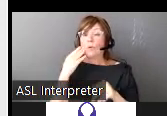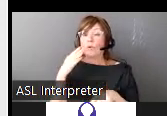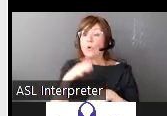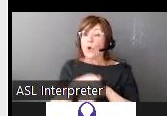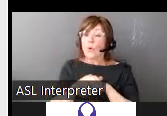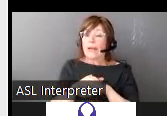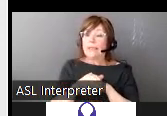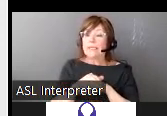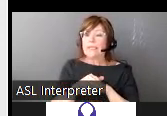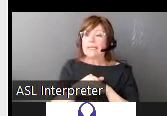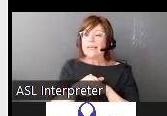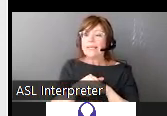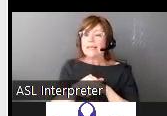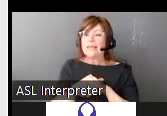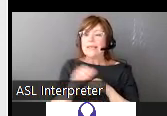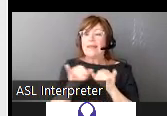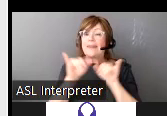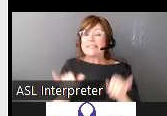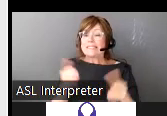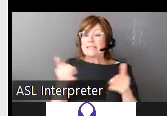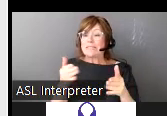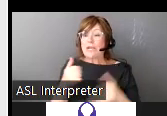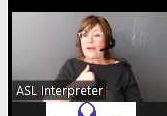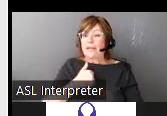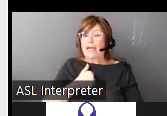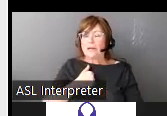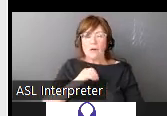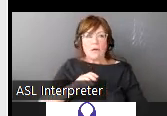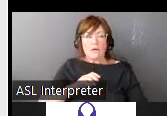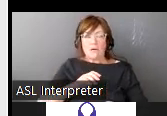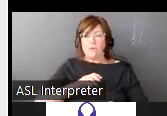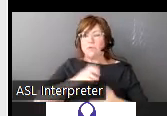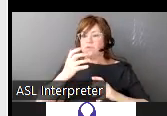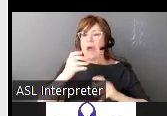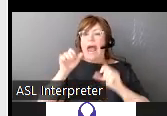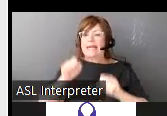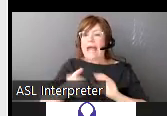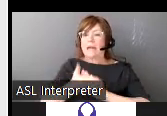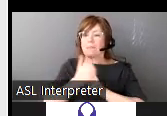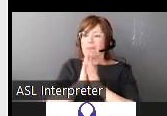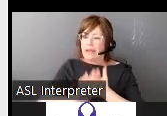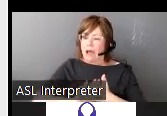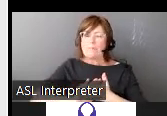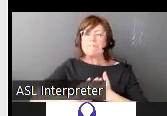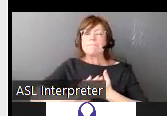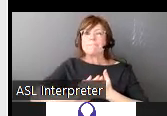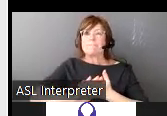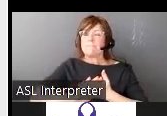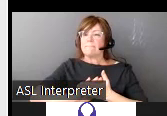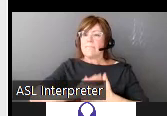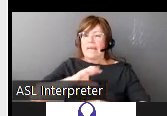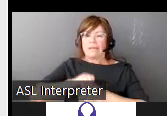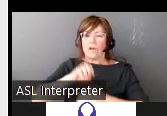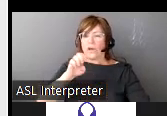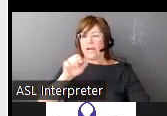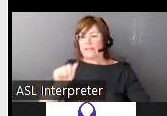also be unfamiliar with the systems in Canada and can easily become a target of elder abuse by the very same professionals hired by them